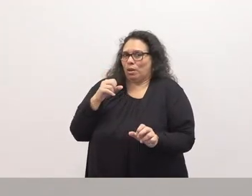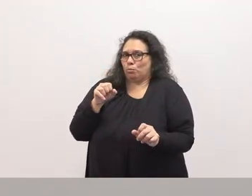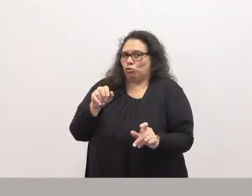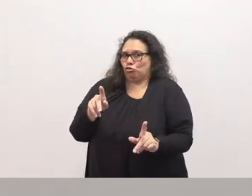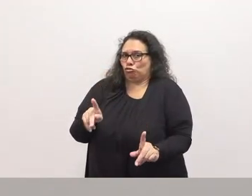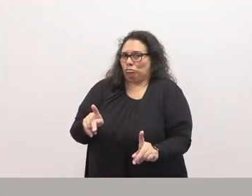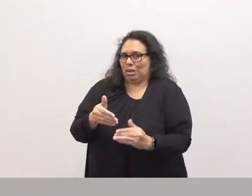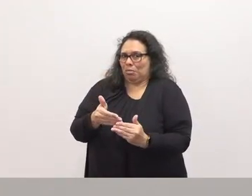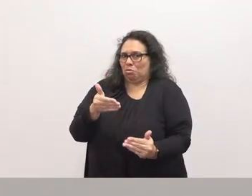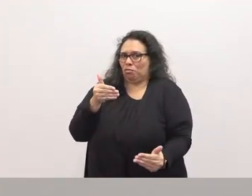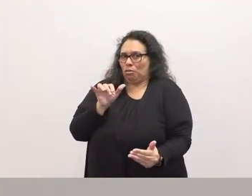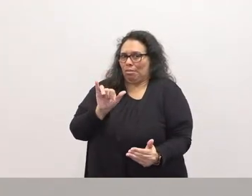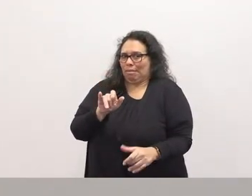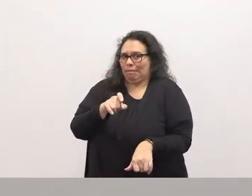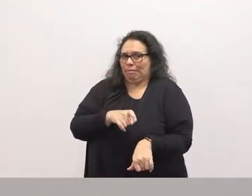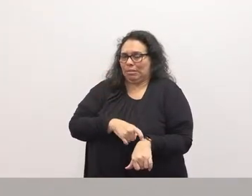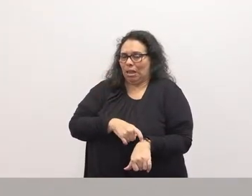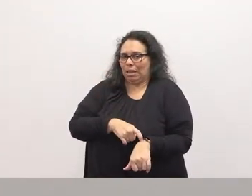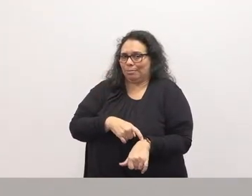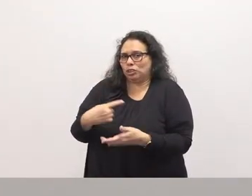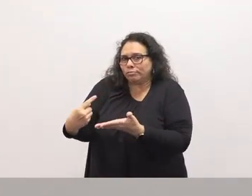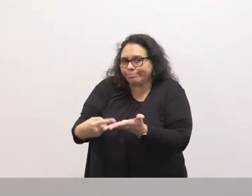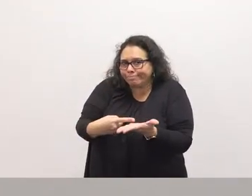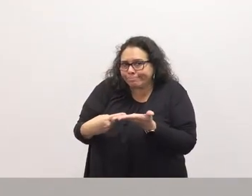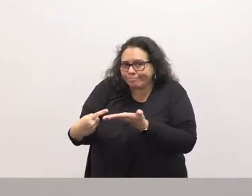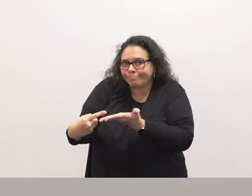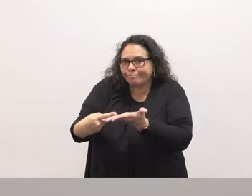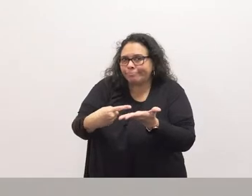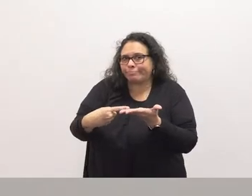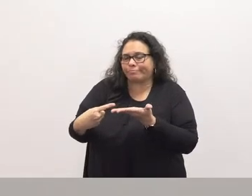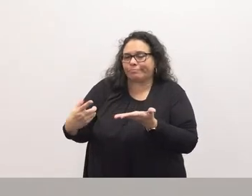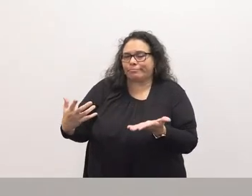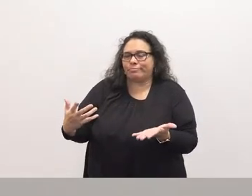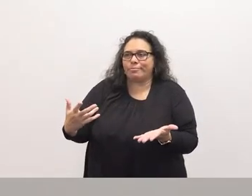then to talk about,